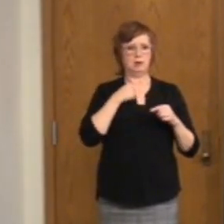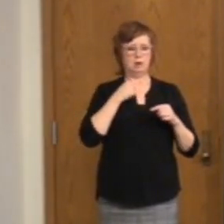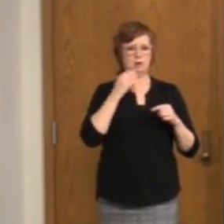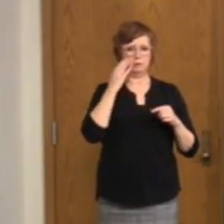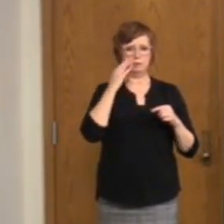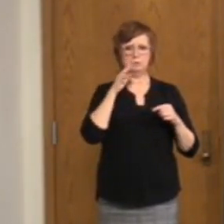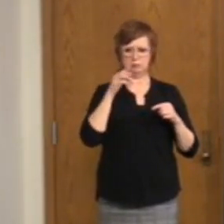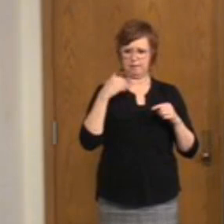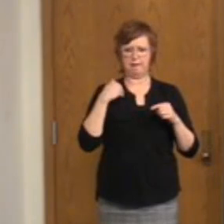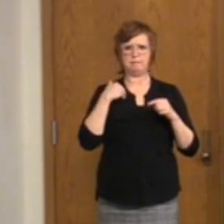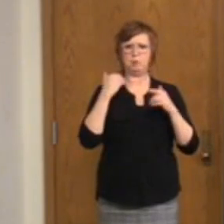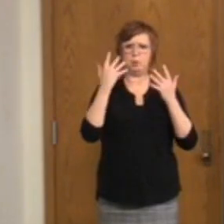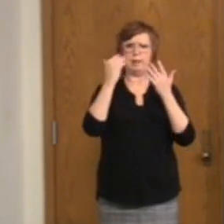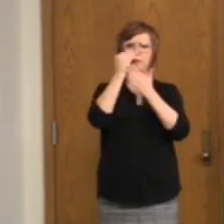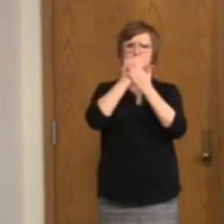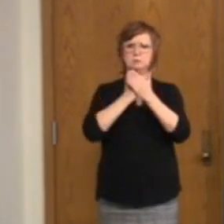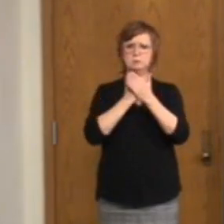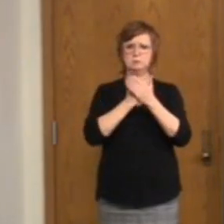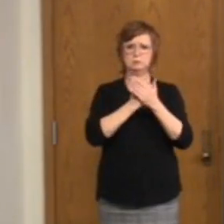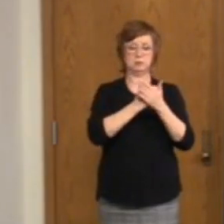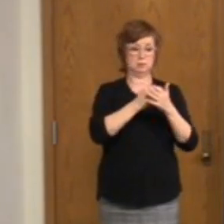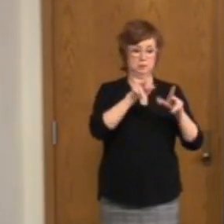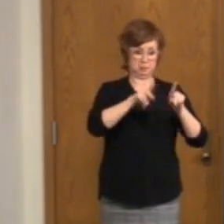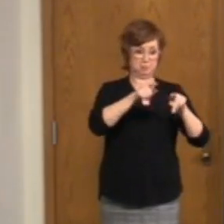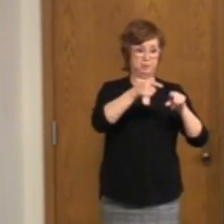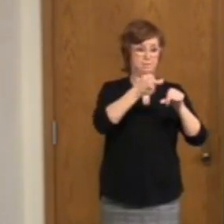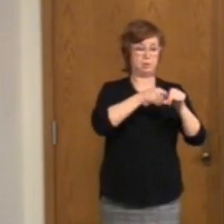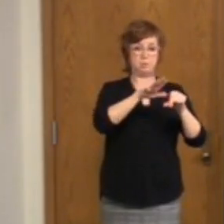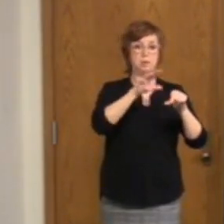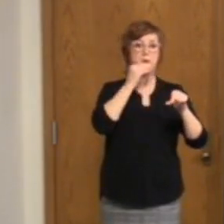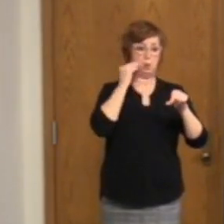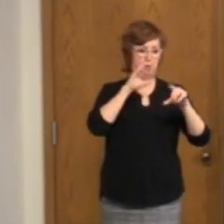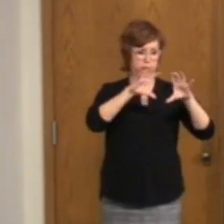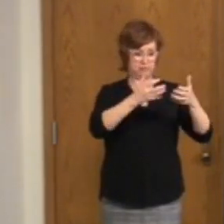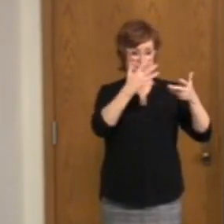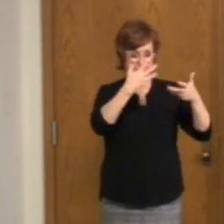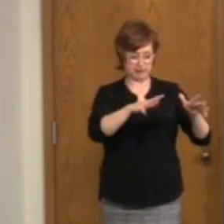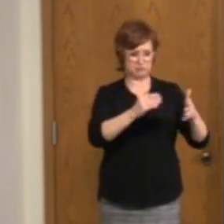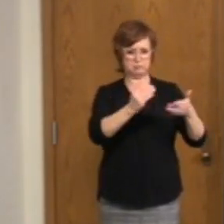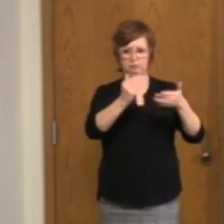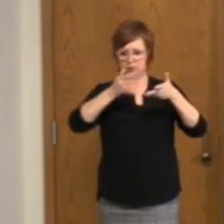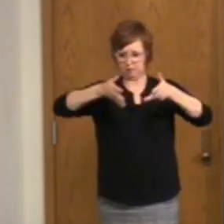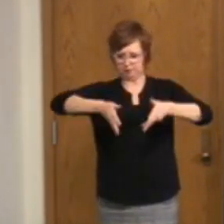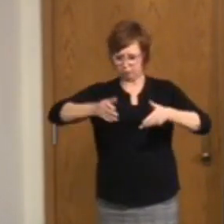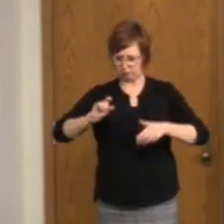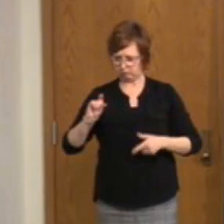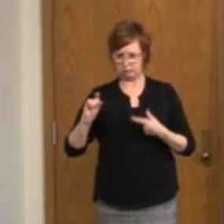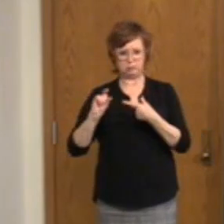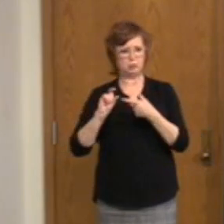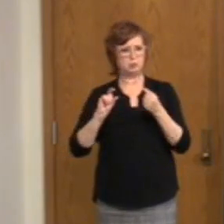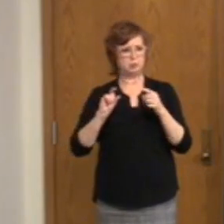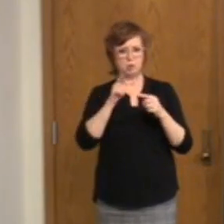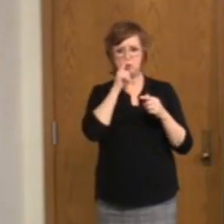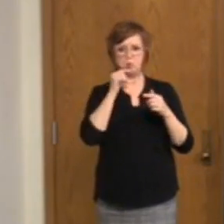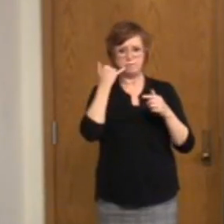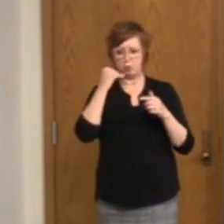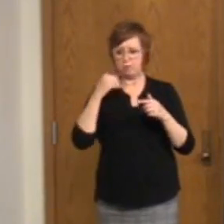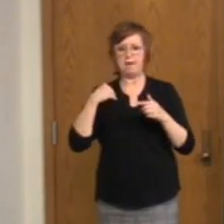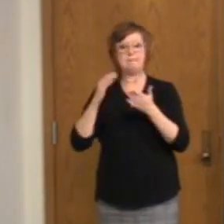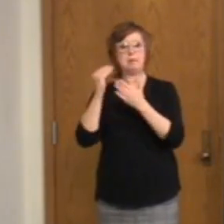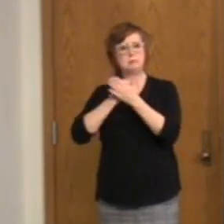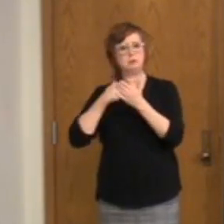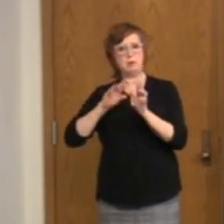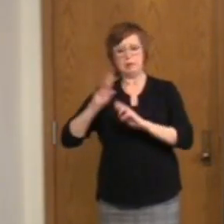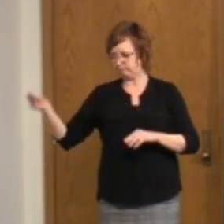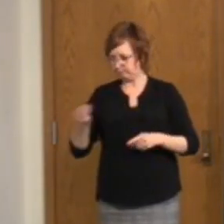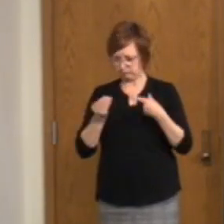down the list. But I think it's a credit to the vaccination providers. There's been so little wastage, because